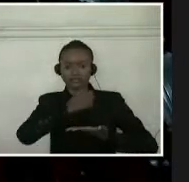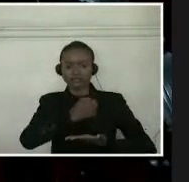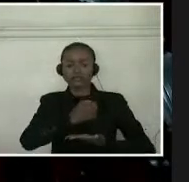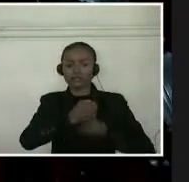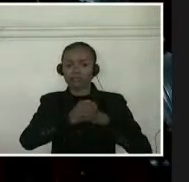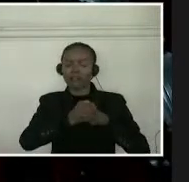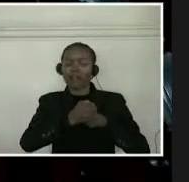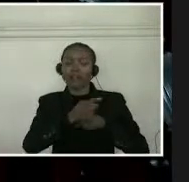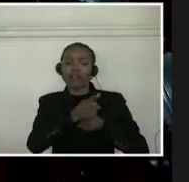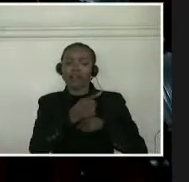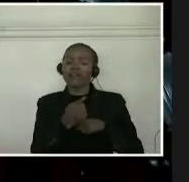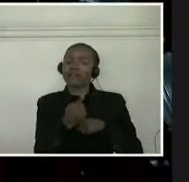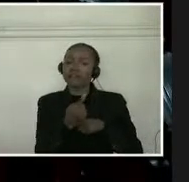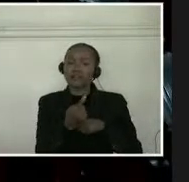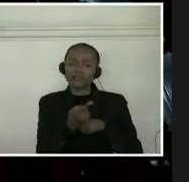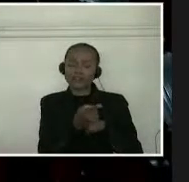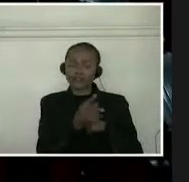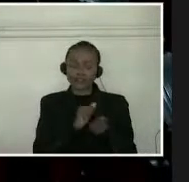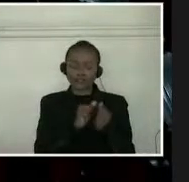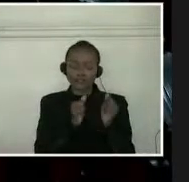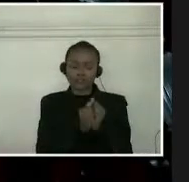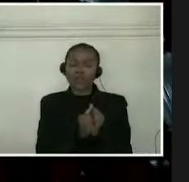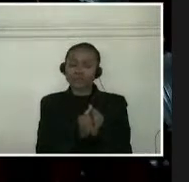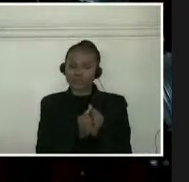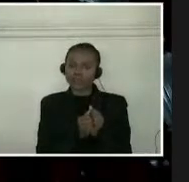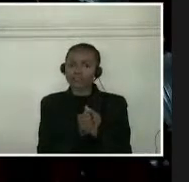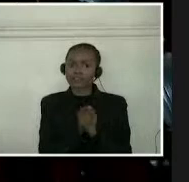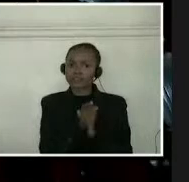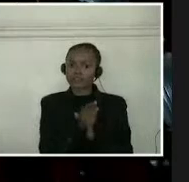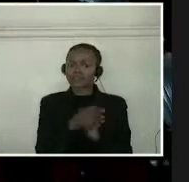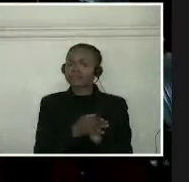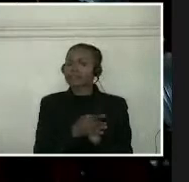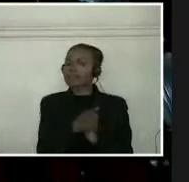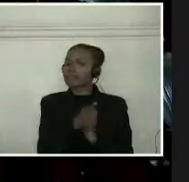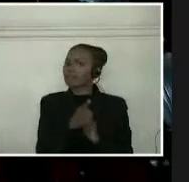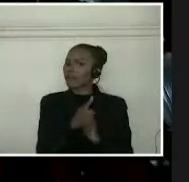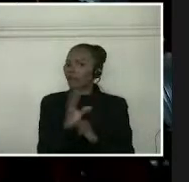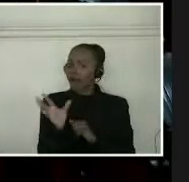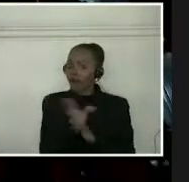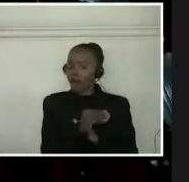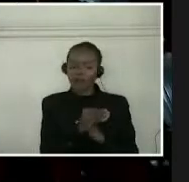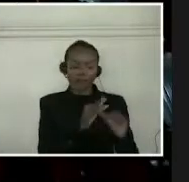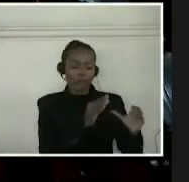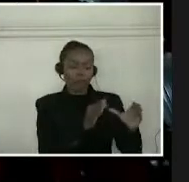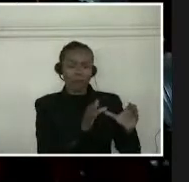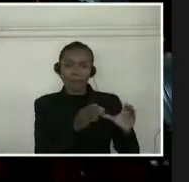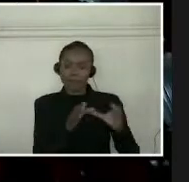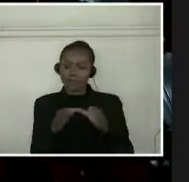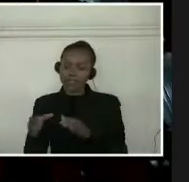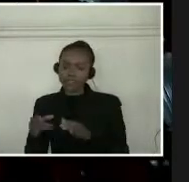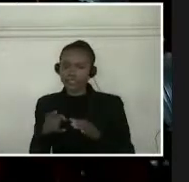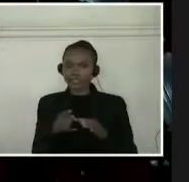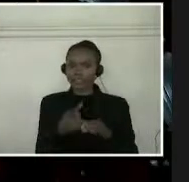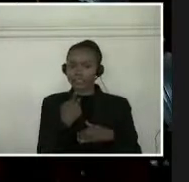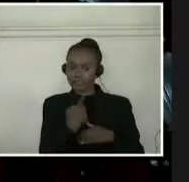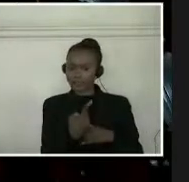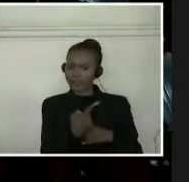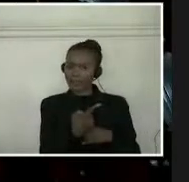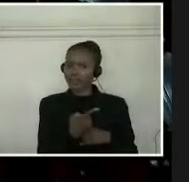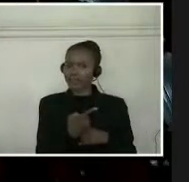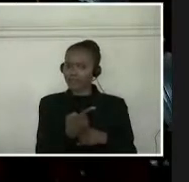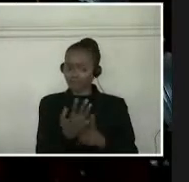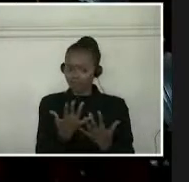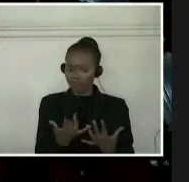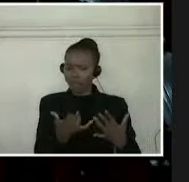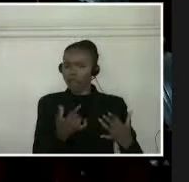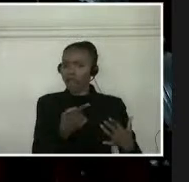recreation this is a view that was repeatedly pronounced by all parties in the legislature in every project debate since 2019